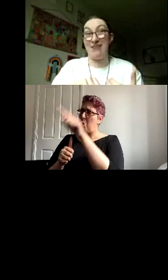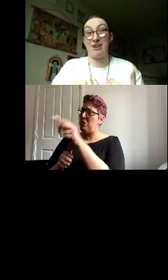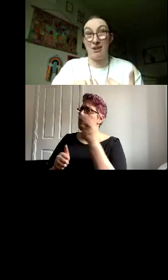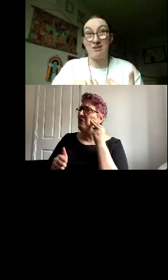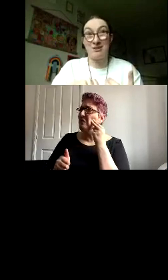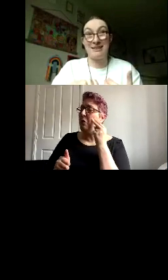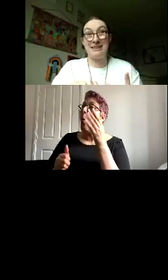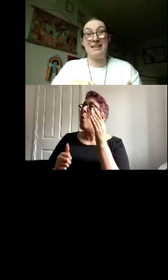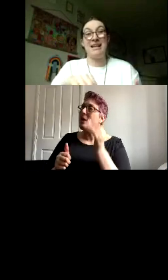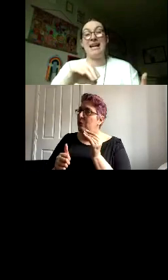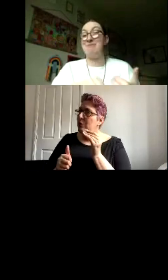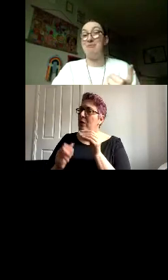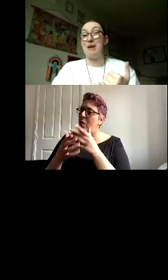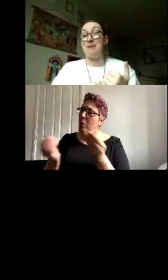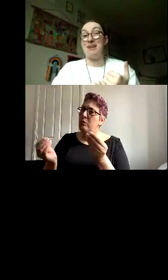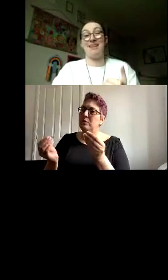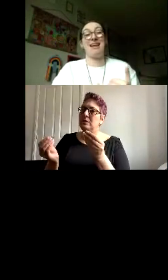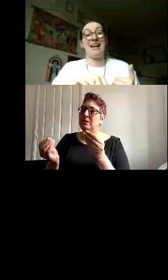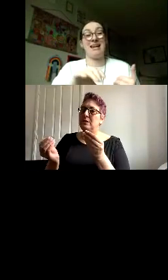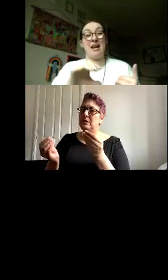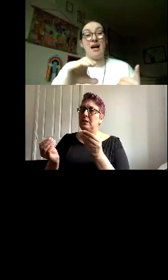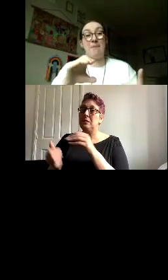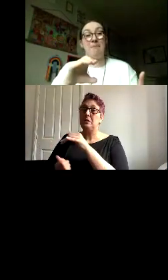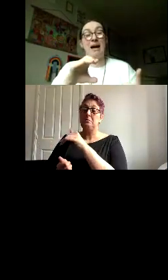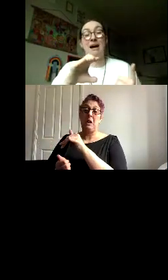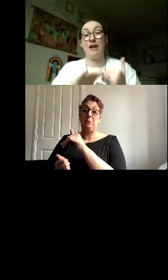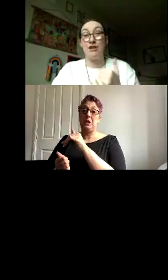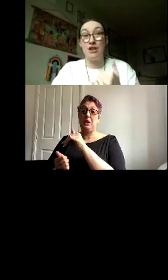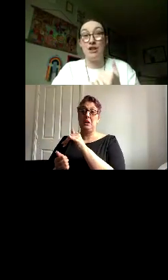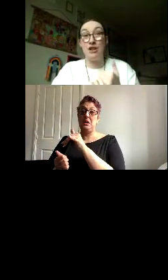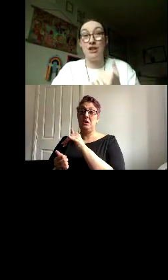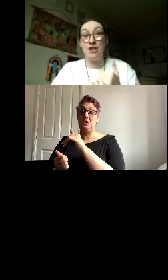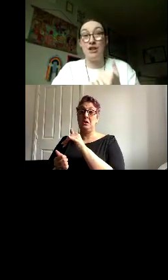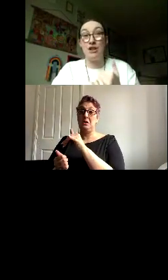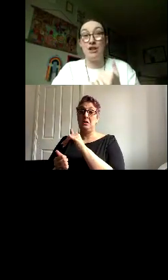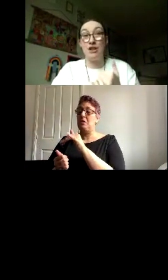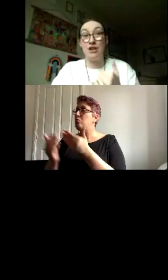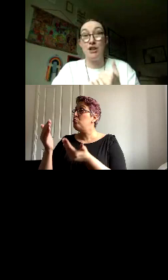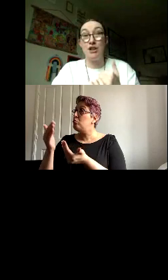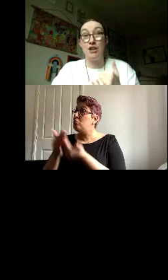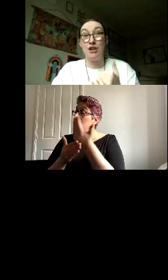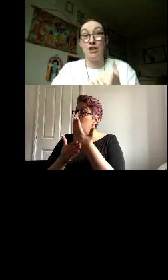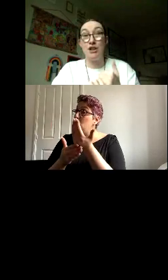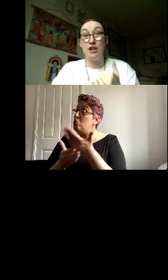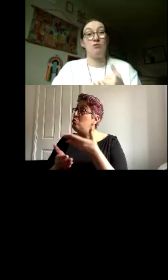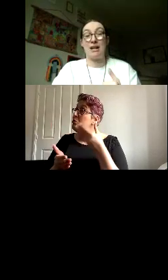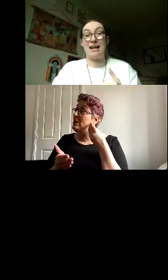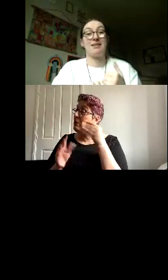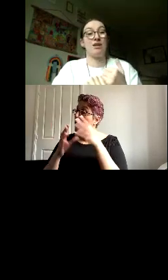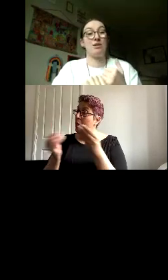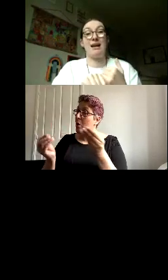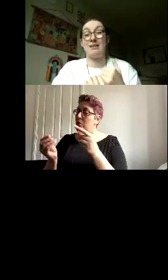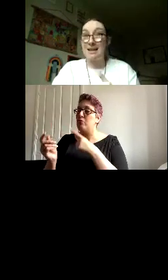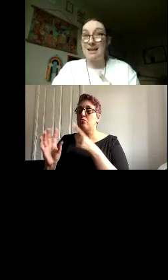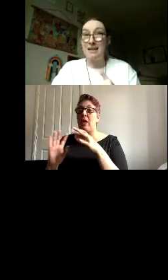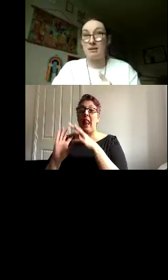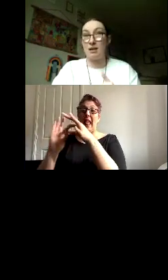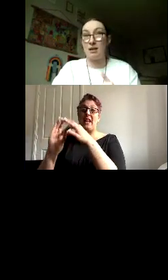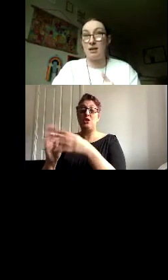have a hearing loss. It might be that they have a new hearing loss related to their disease. So